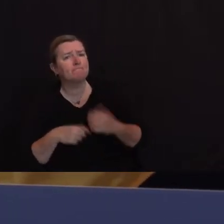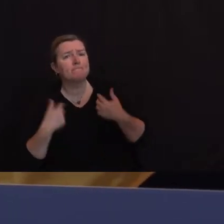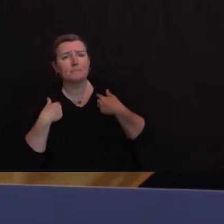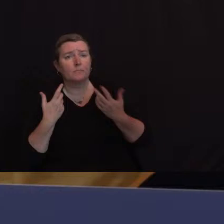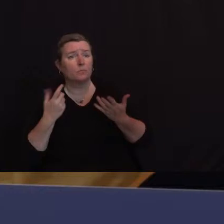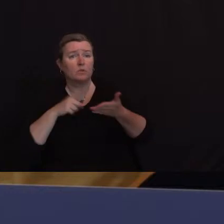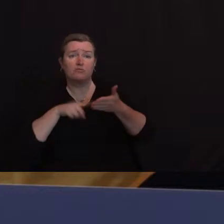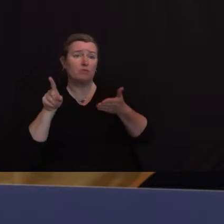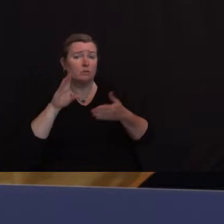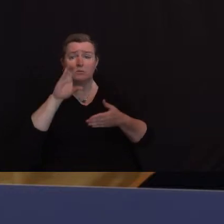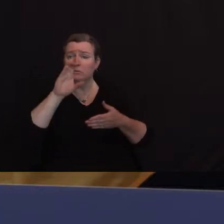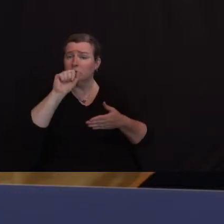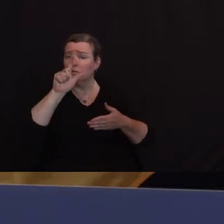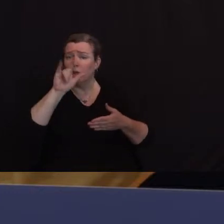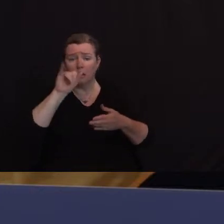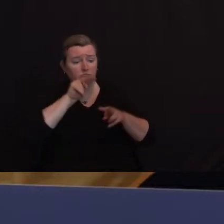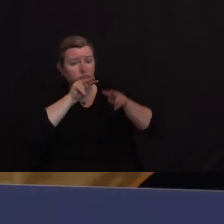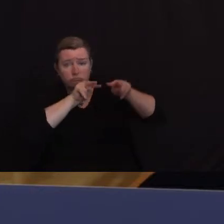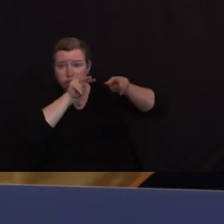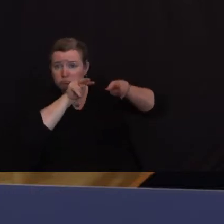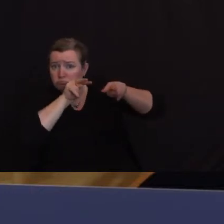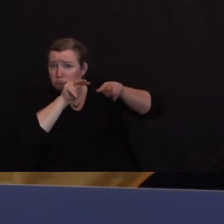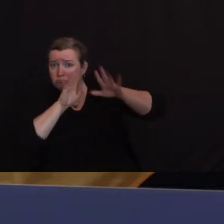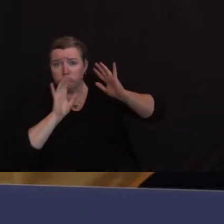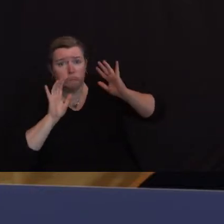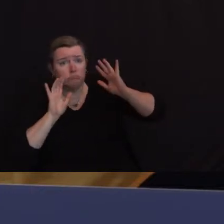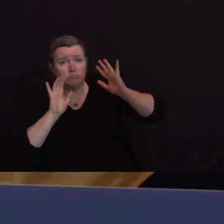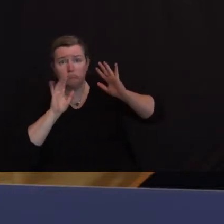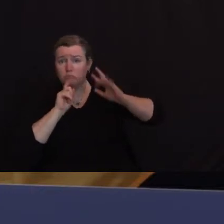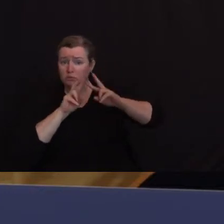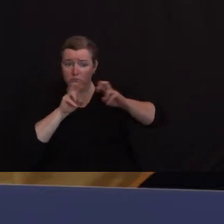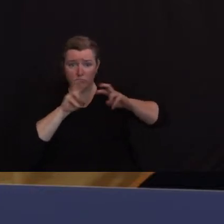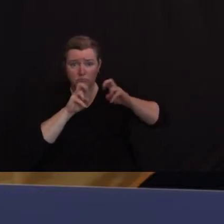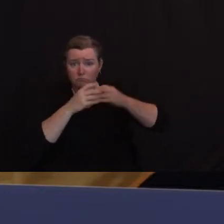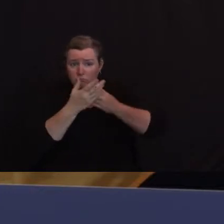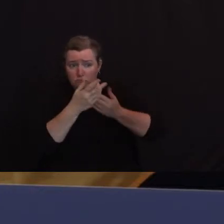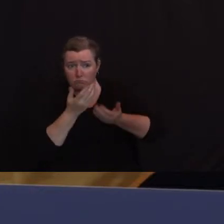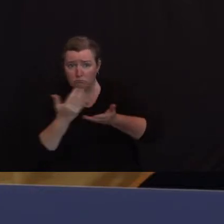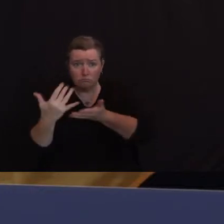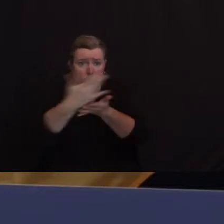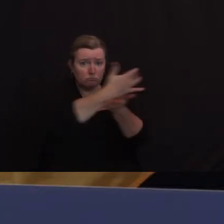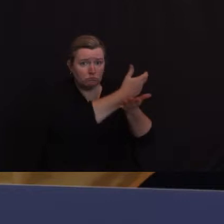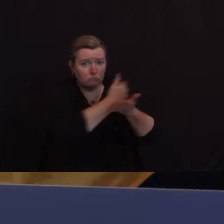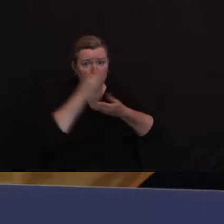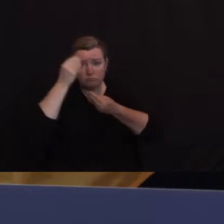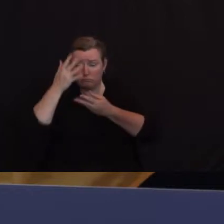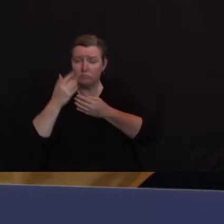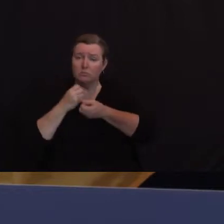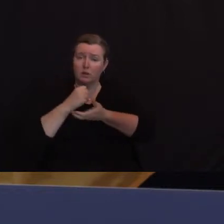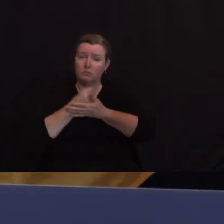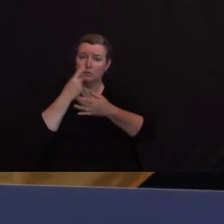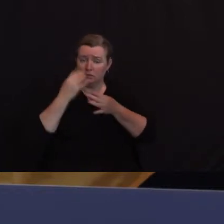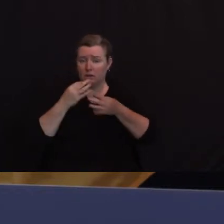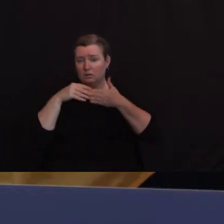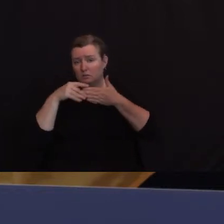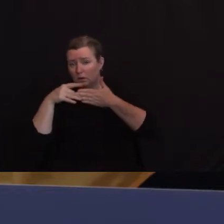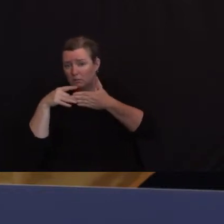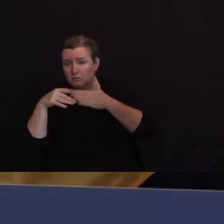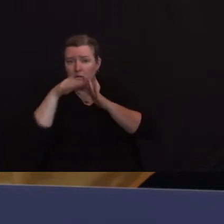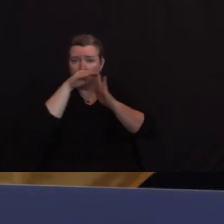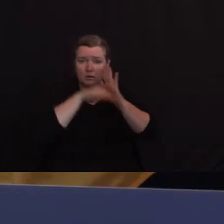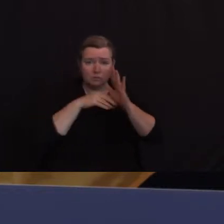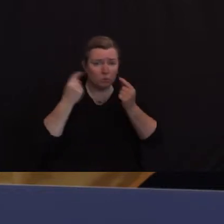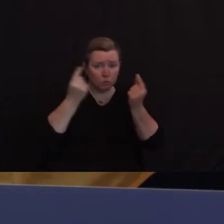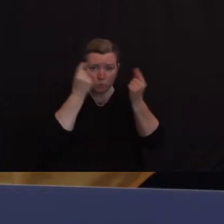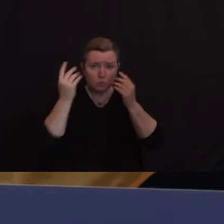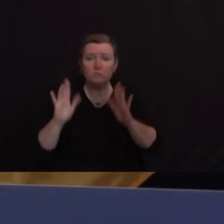We continue to assess it as to how it can best measure what's happening in the state, and absolutely, it is a definite goal to try to